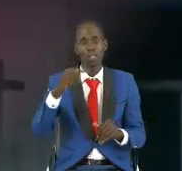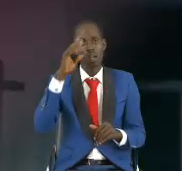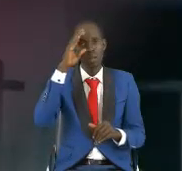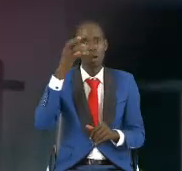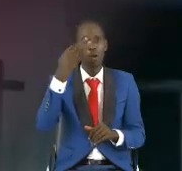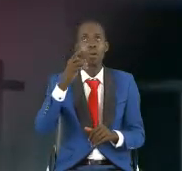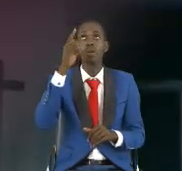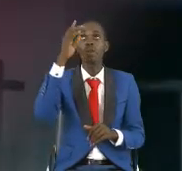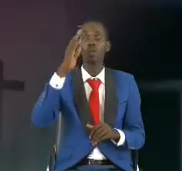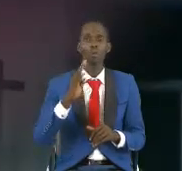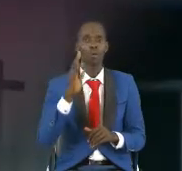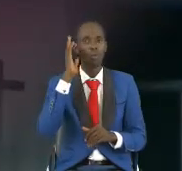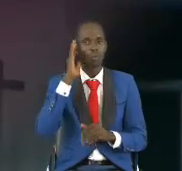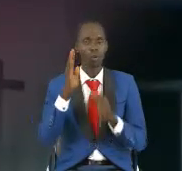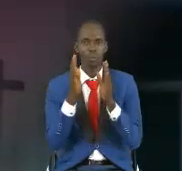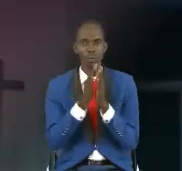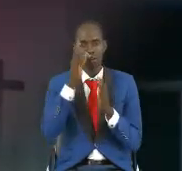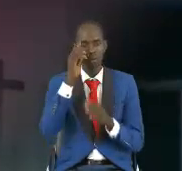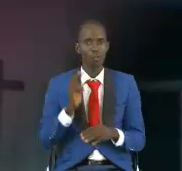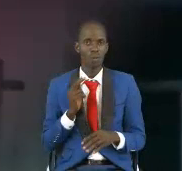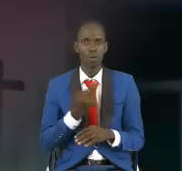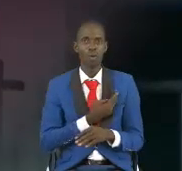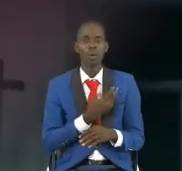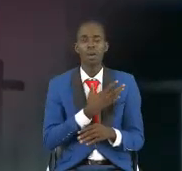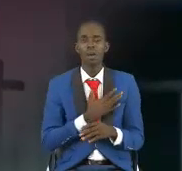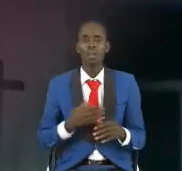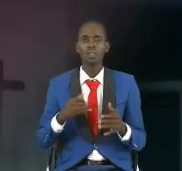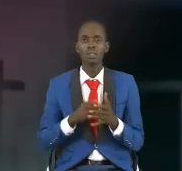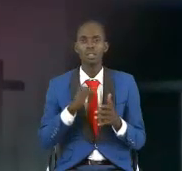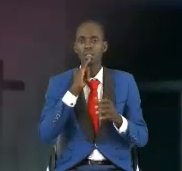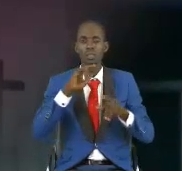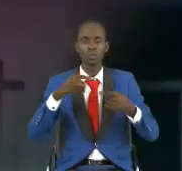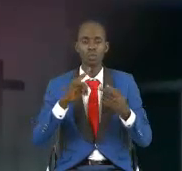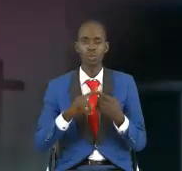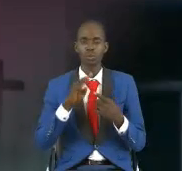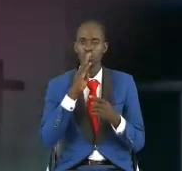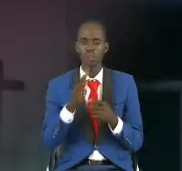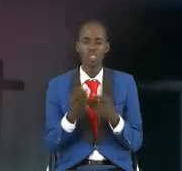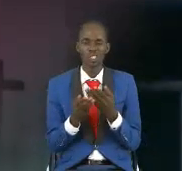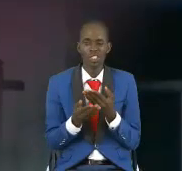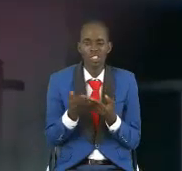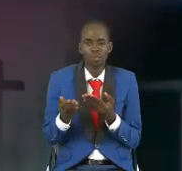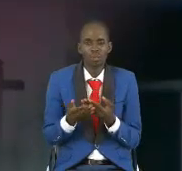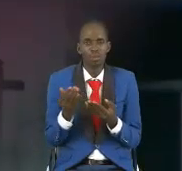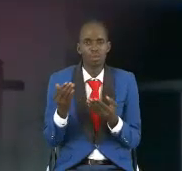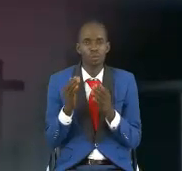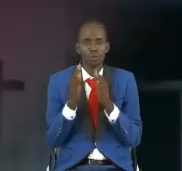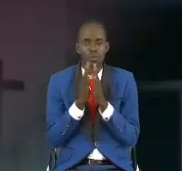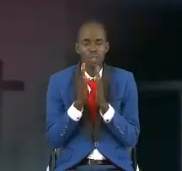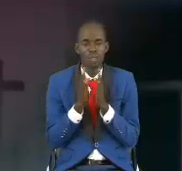us, and is going to be very, very direct, simple,